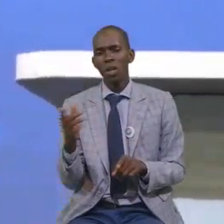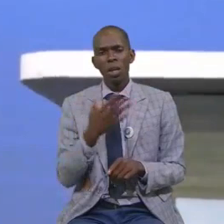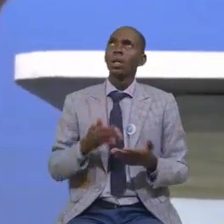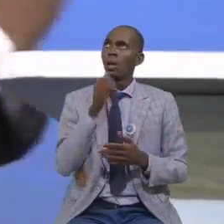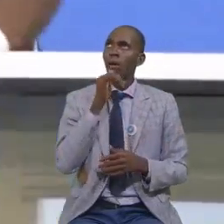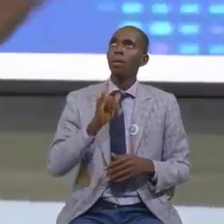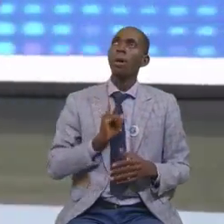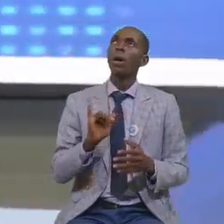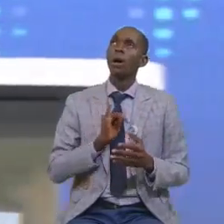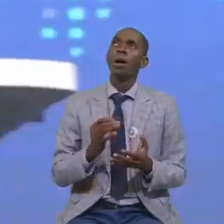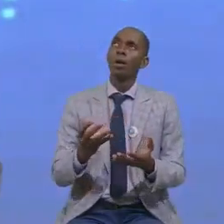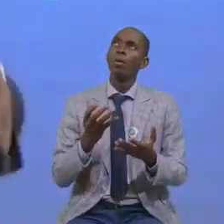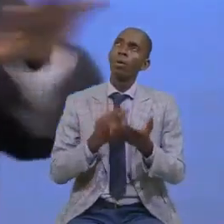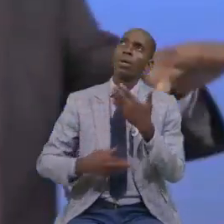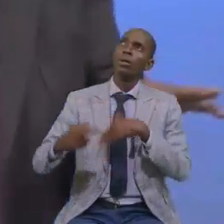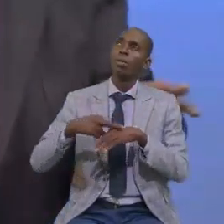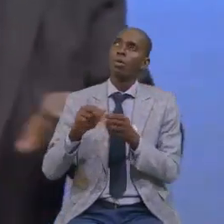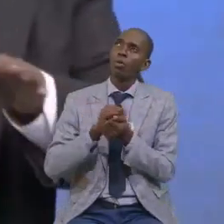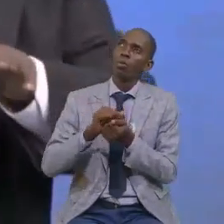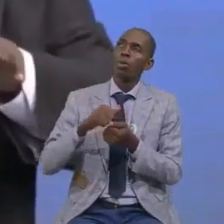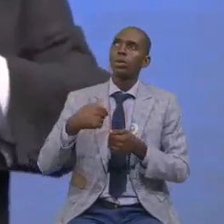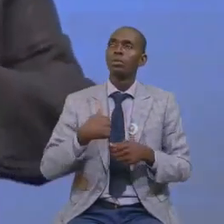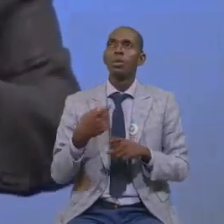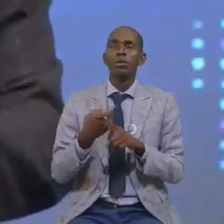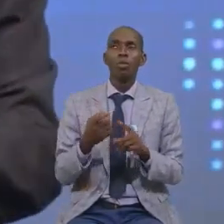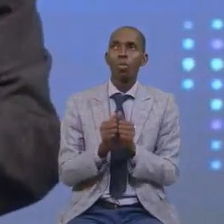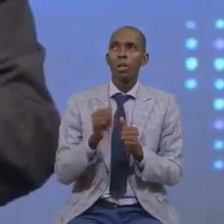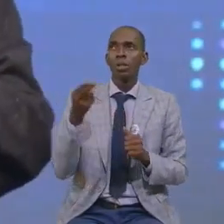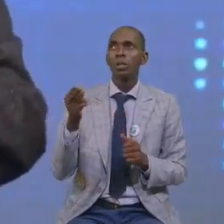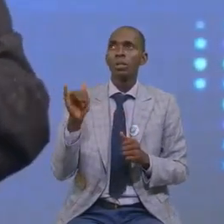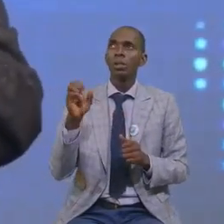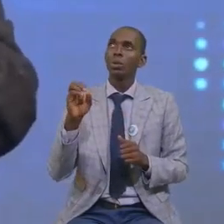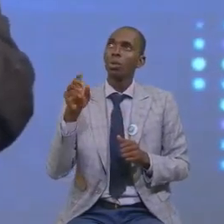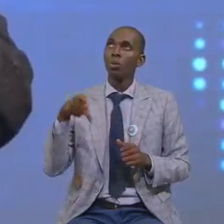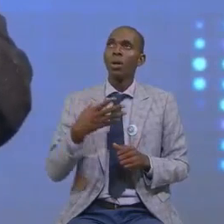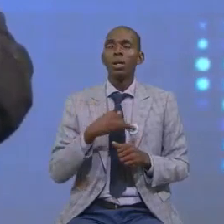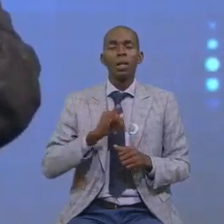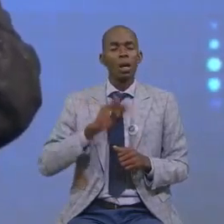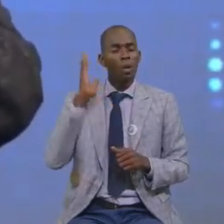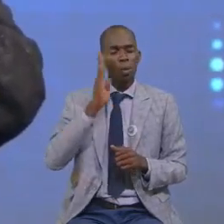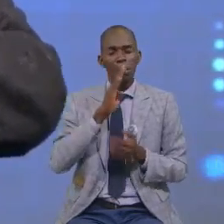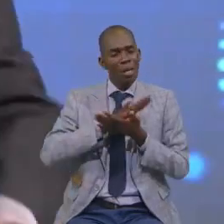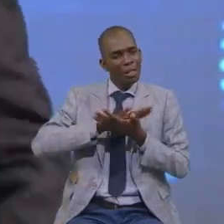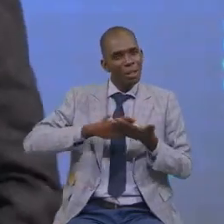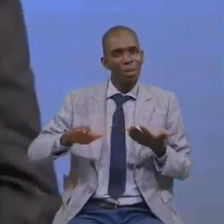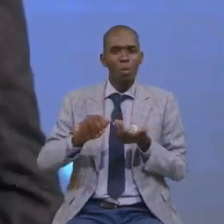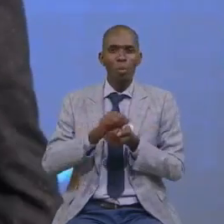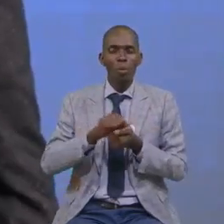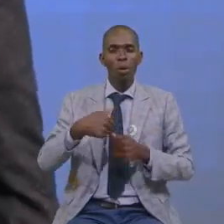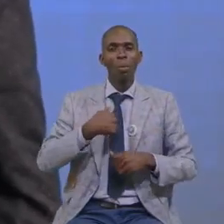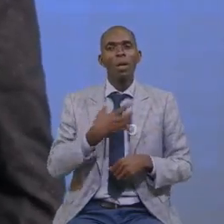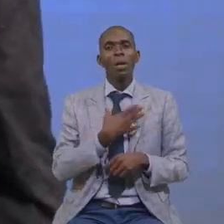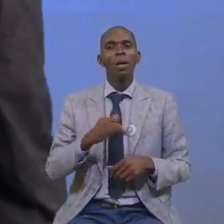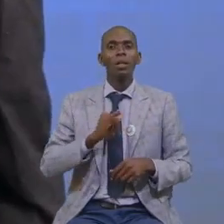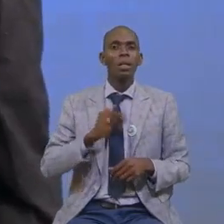want restoration. Purge me with hyssop and I shall be clean. Wash me and I